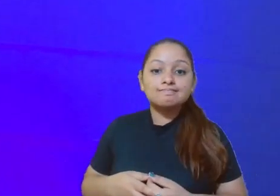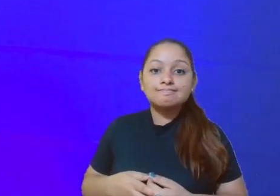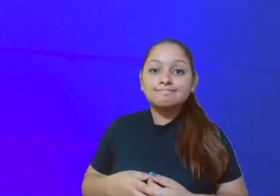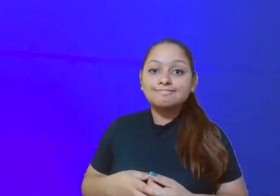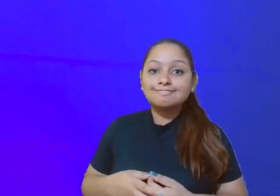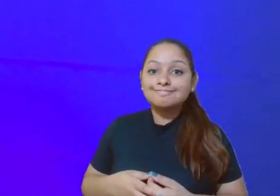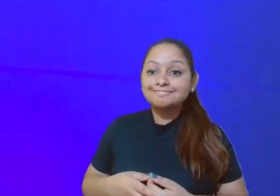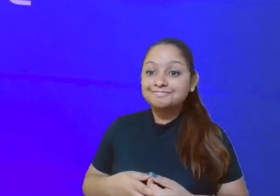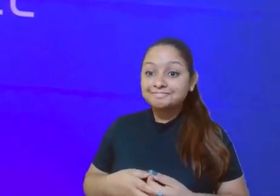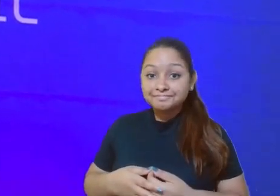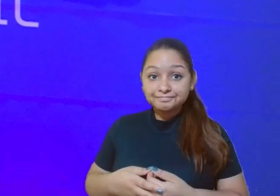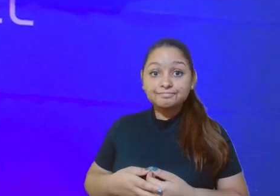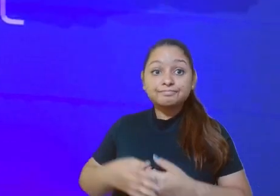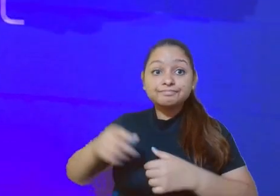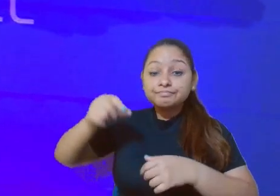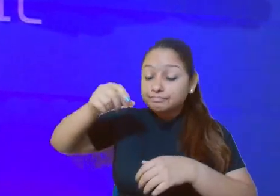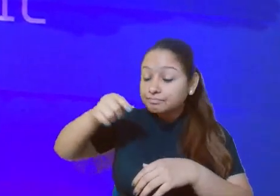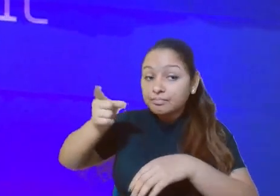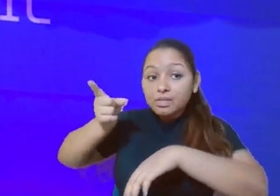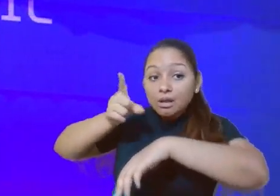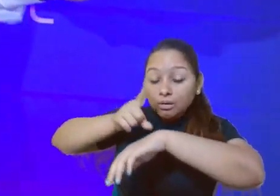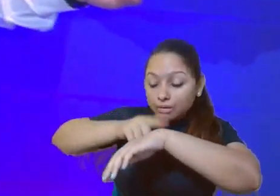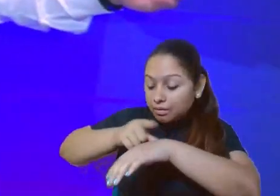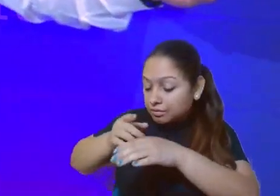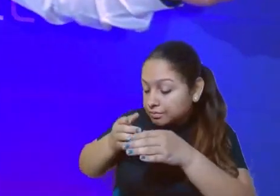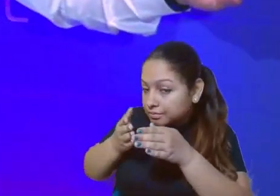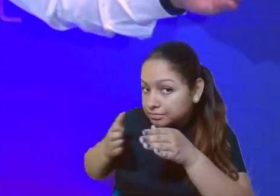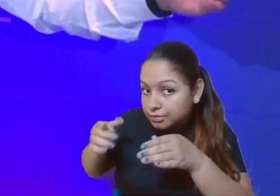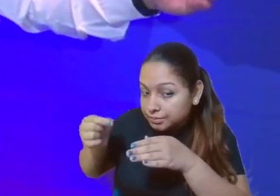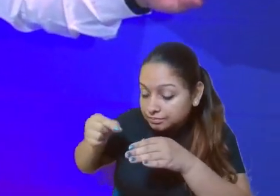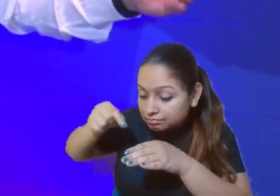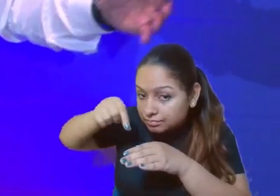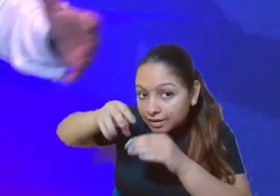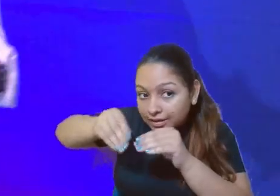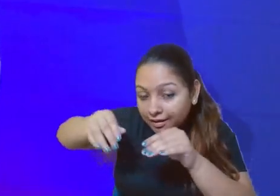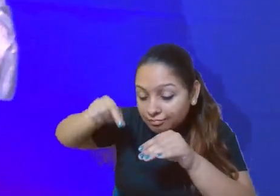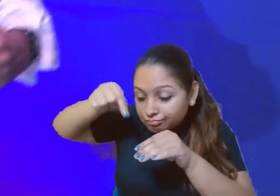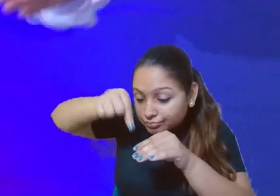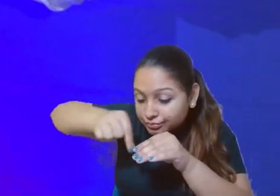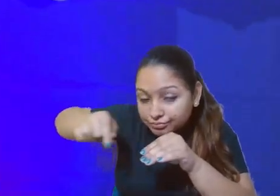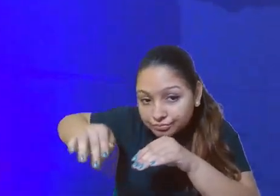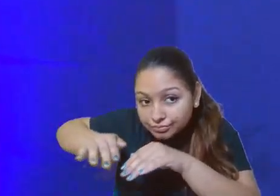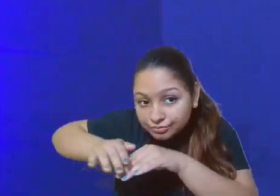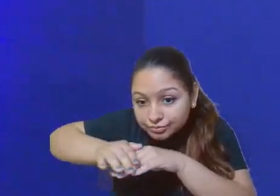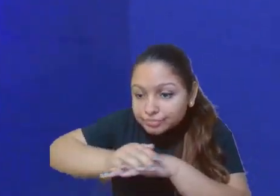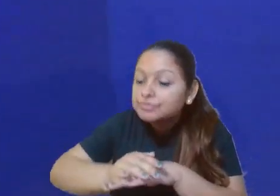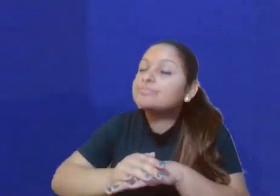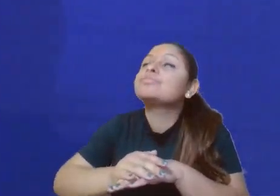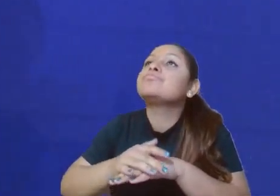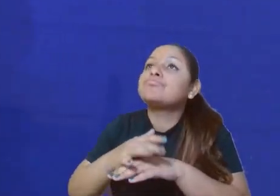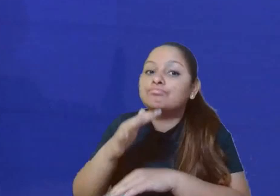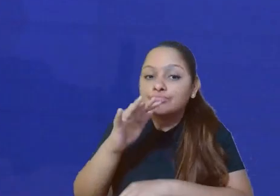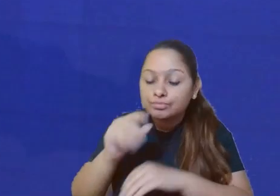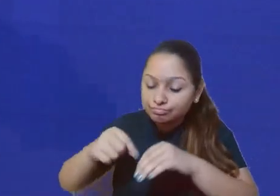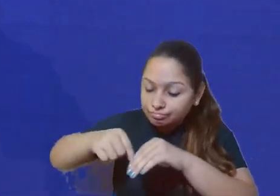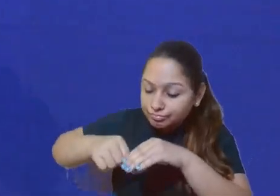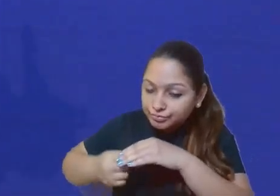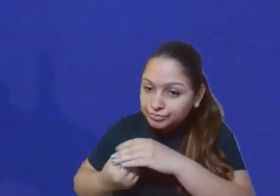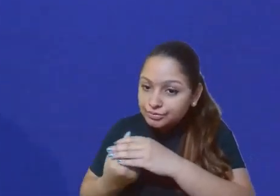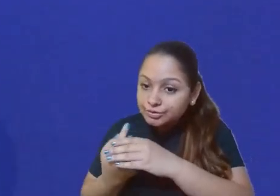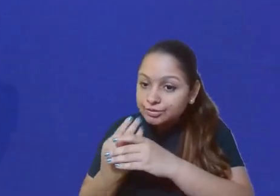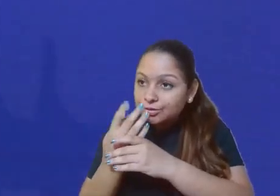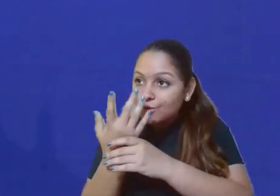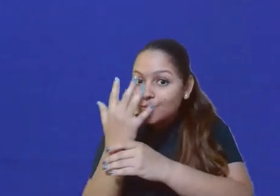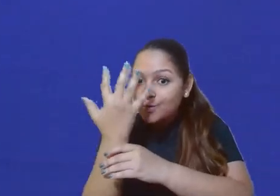It's from the moment that you plant the tree to the wood inside the factory. So here we're talking since